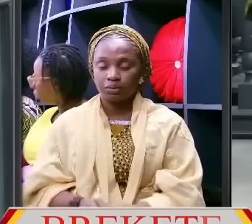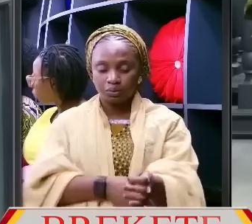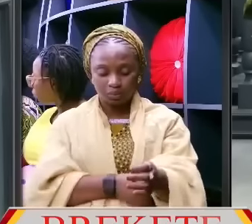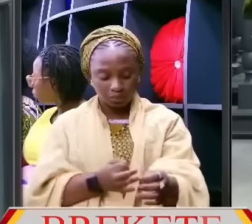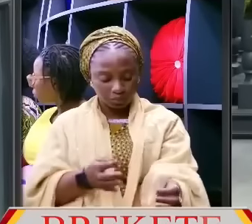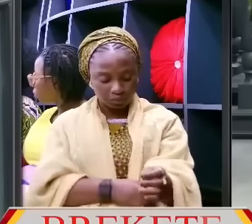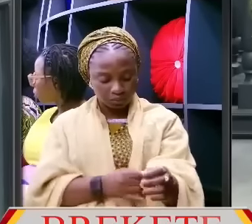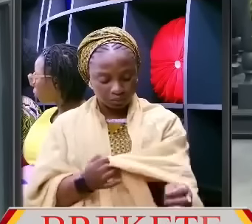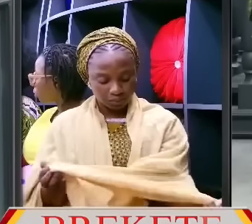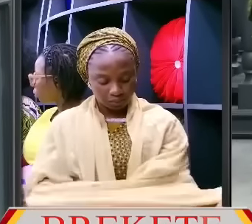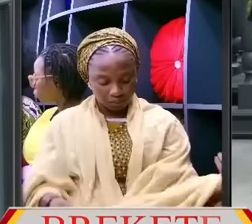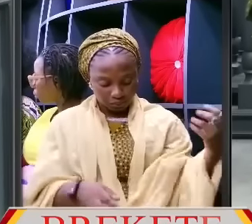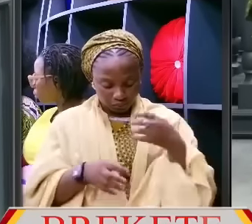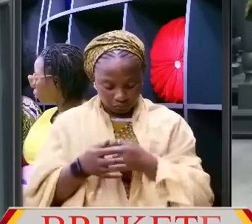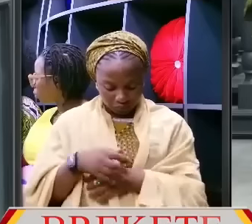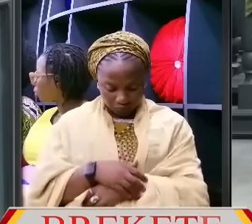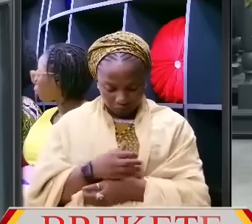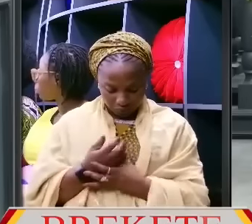Alasa.